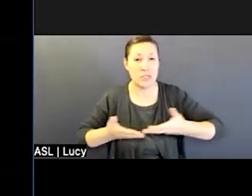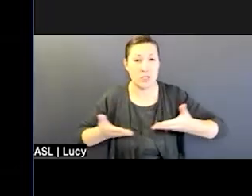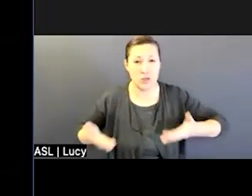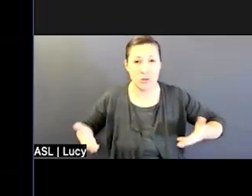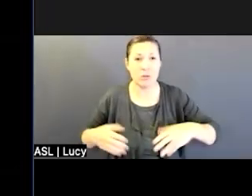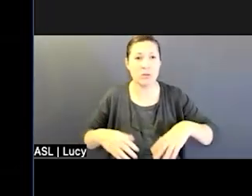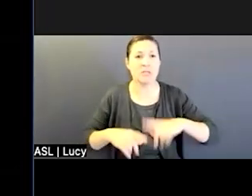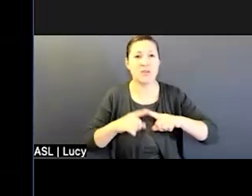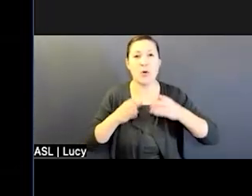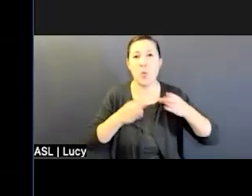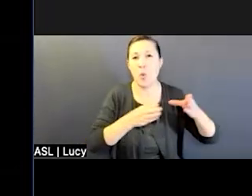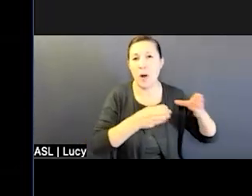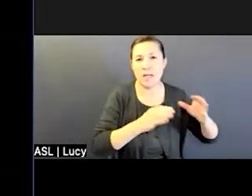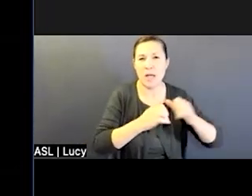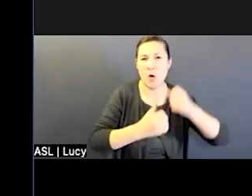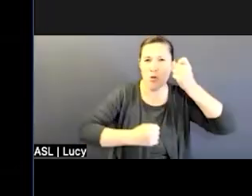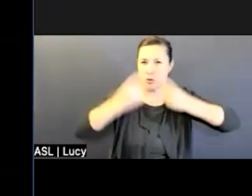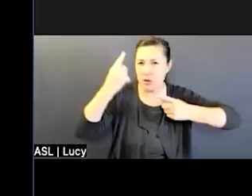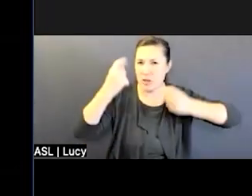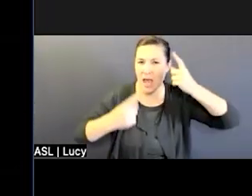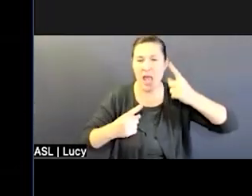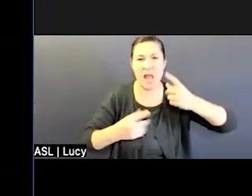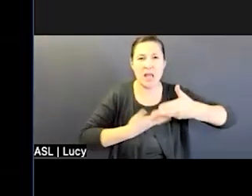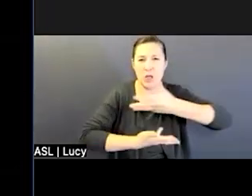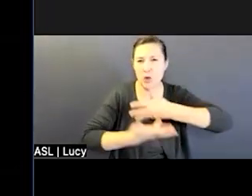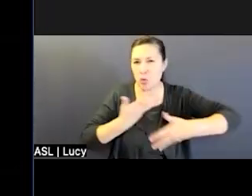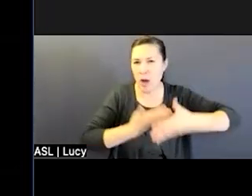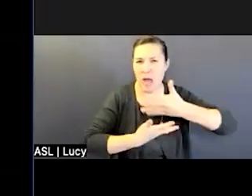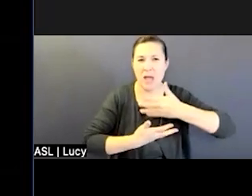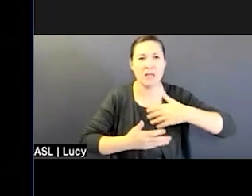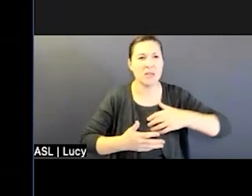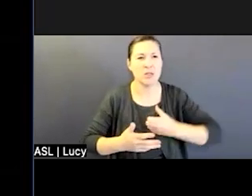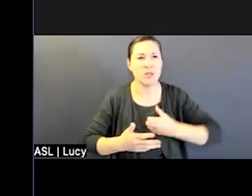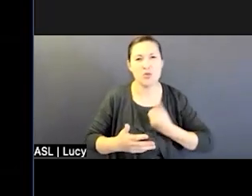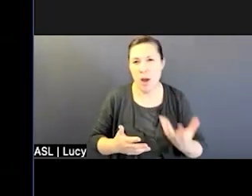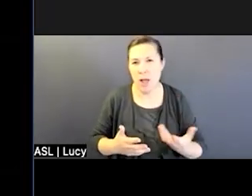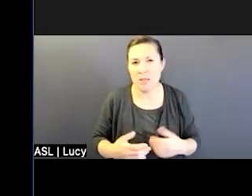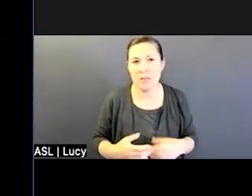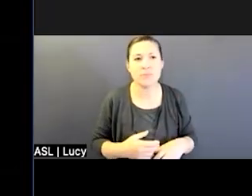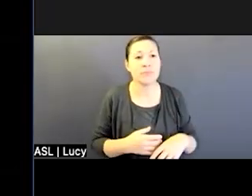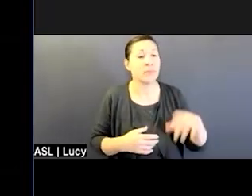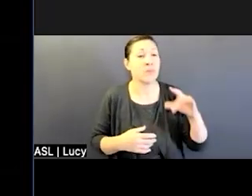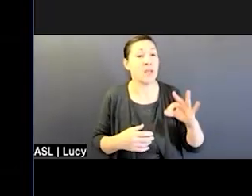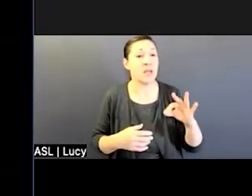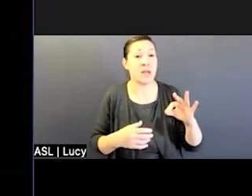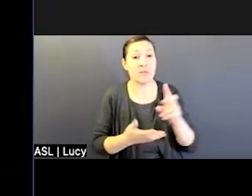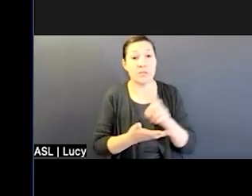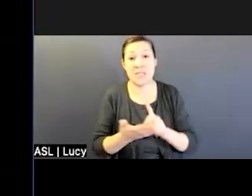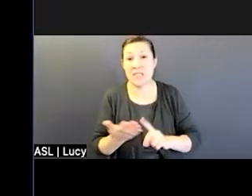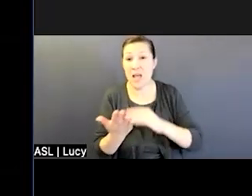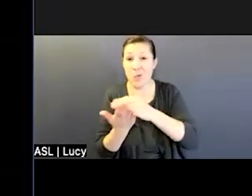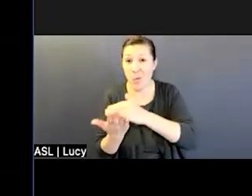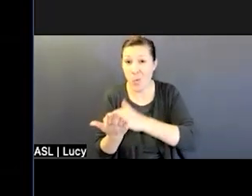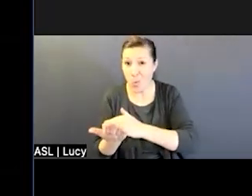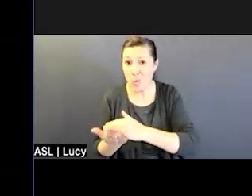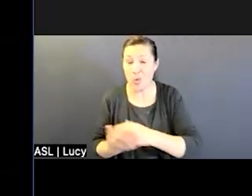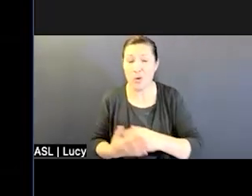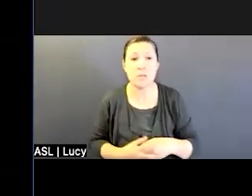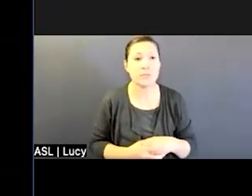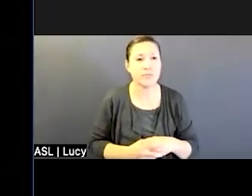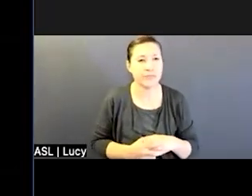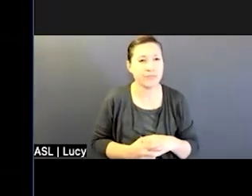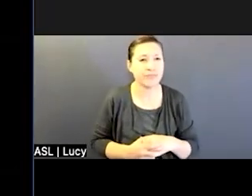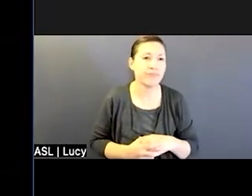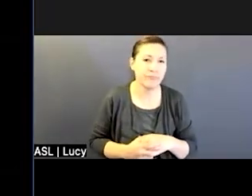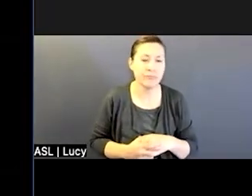they're interacting with it. So multiple means of expression. So in designing courses, you know, in the beginning, I would always